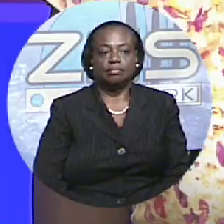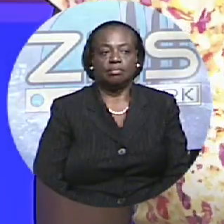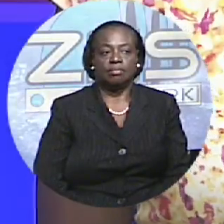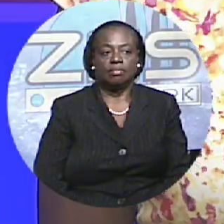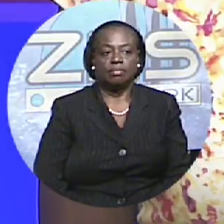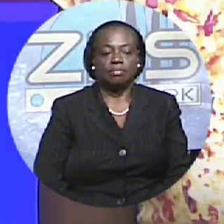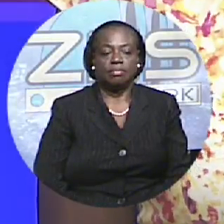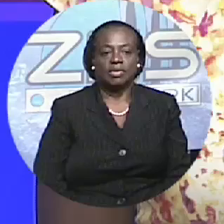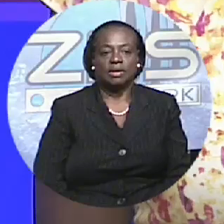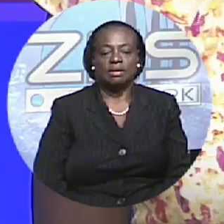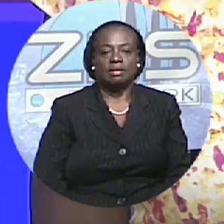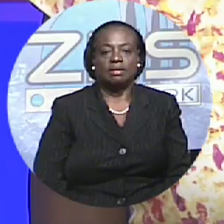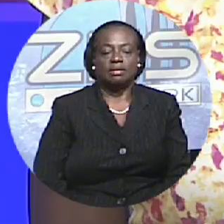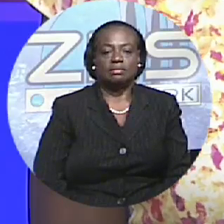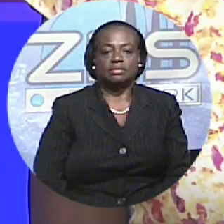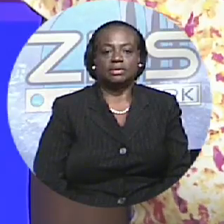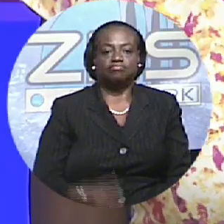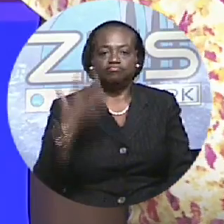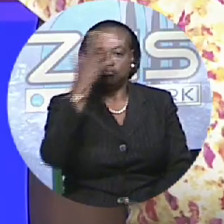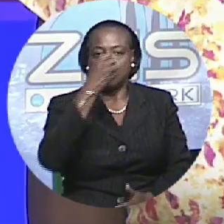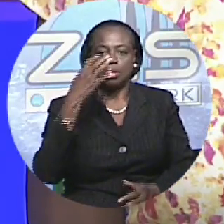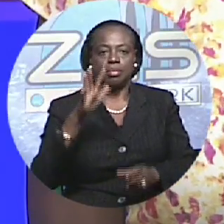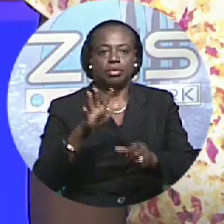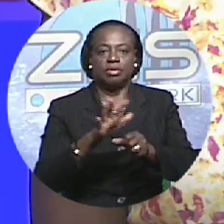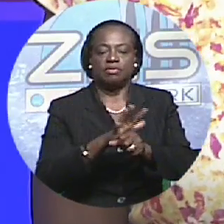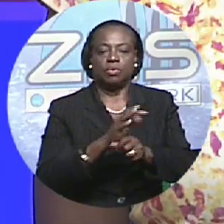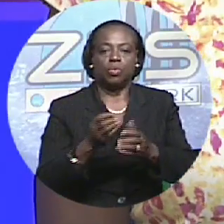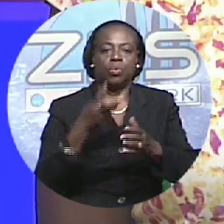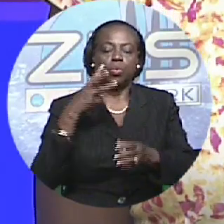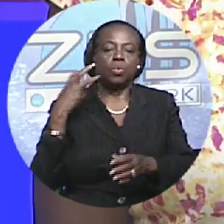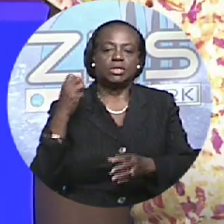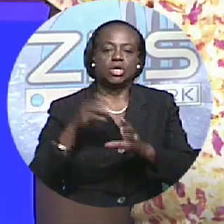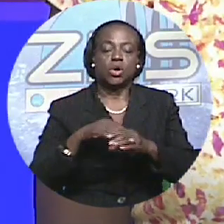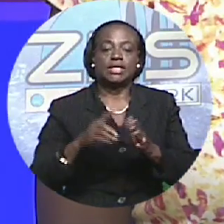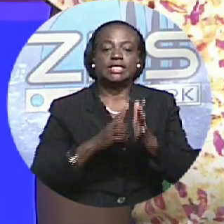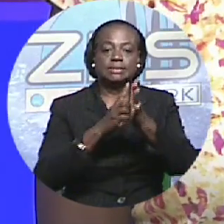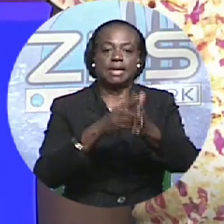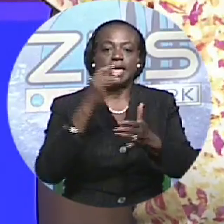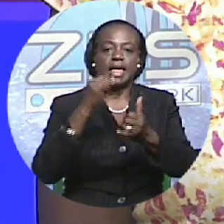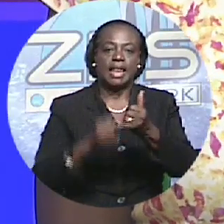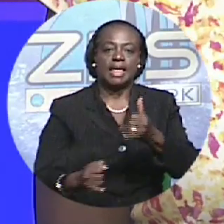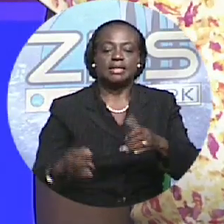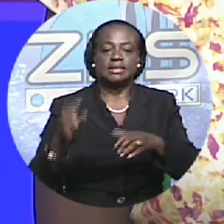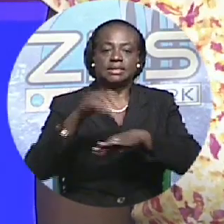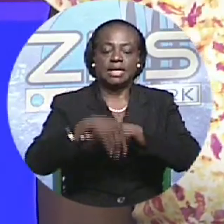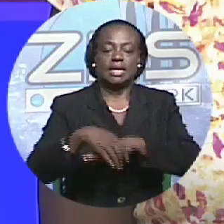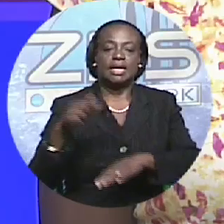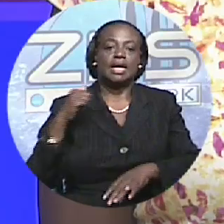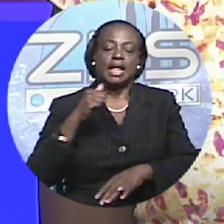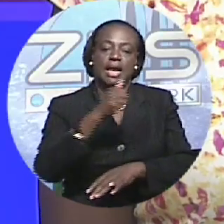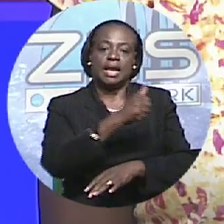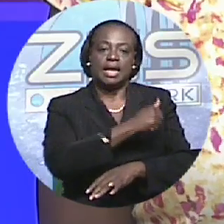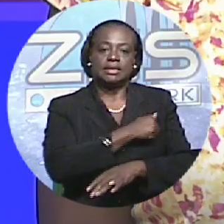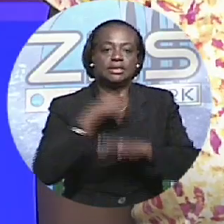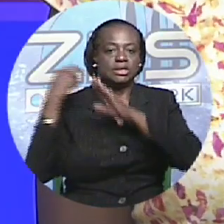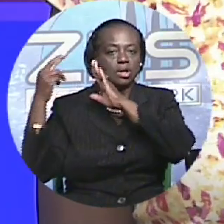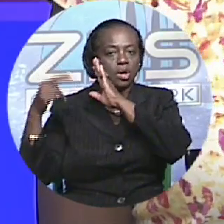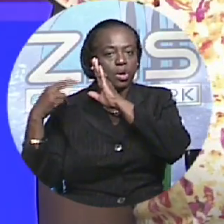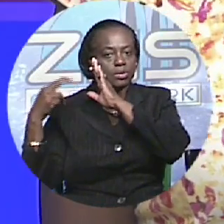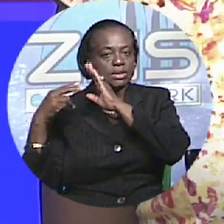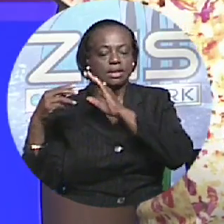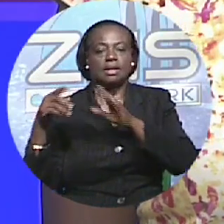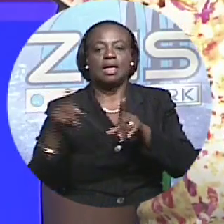The glitz and glamour was on full display last night at the Atlantis Resort as 3 new beauty ambassadors for the country began their